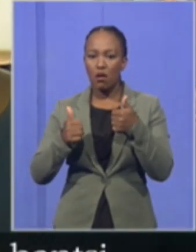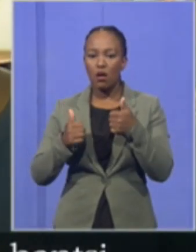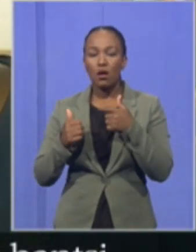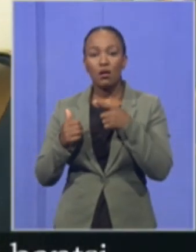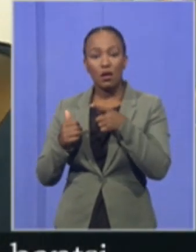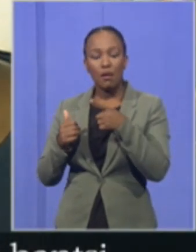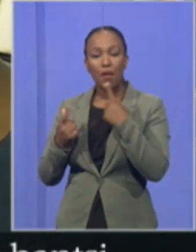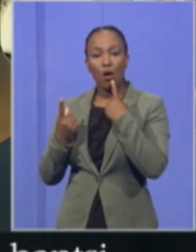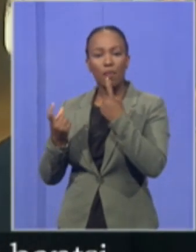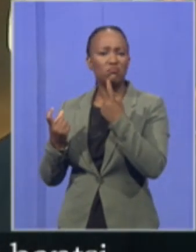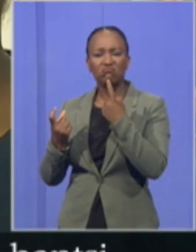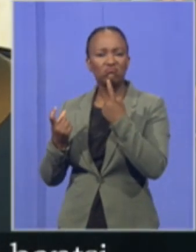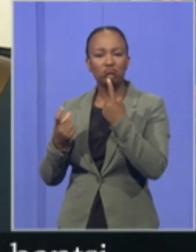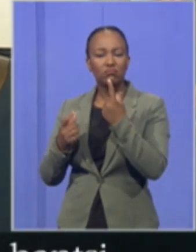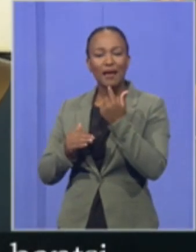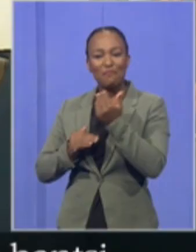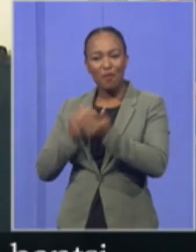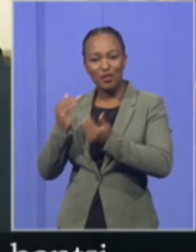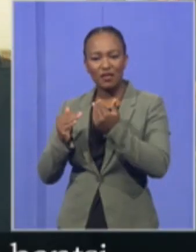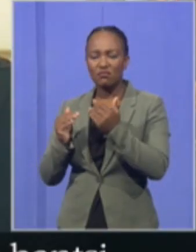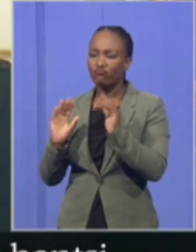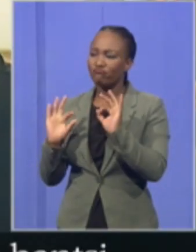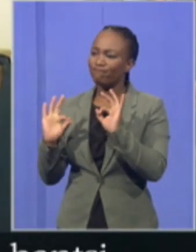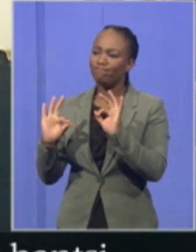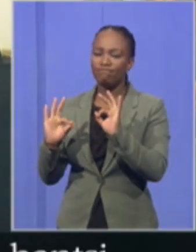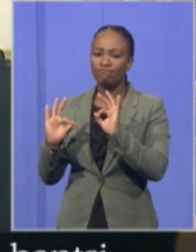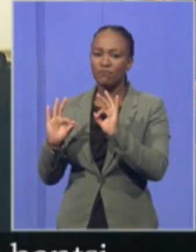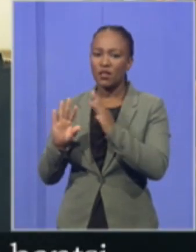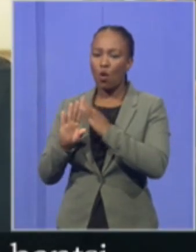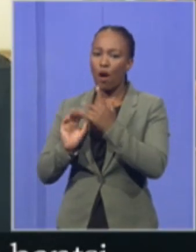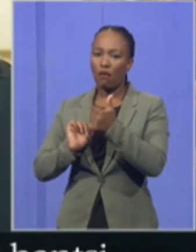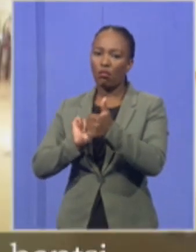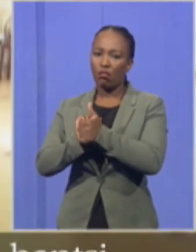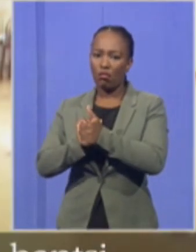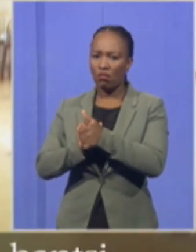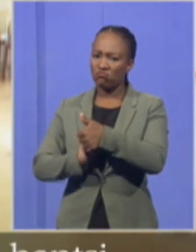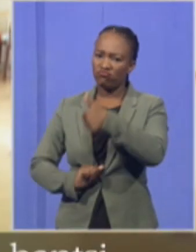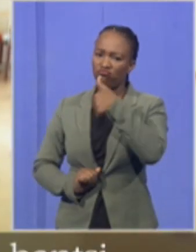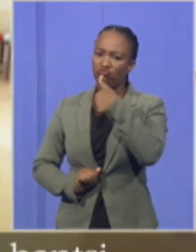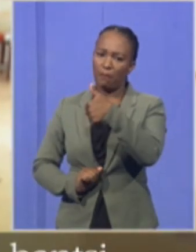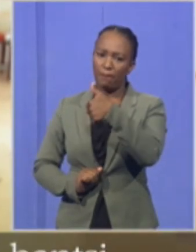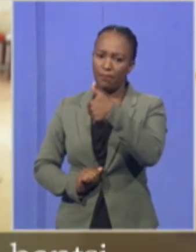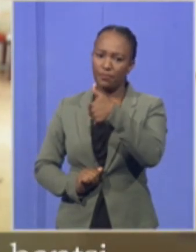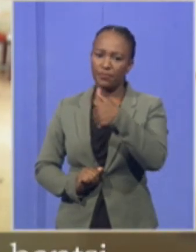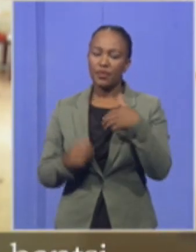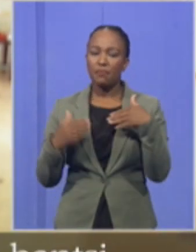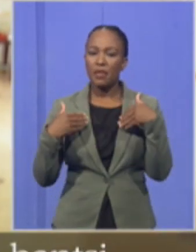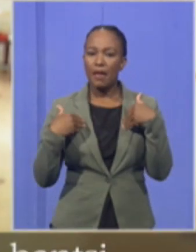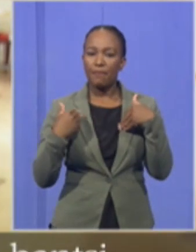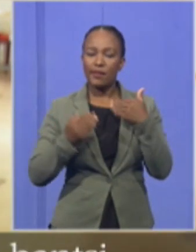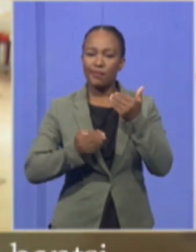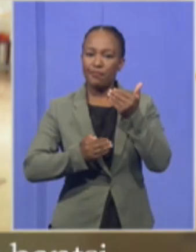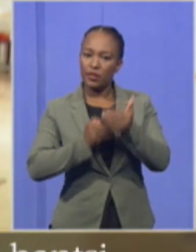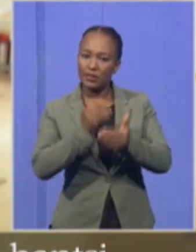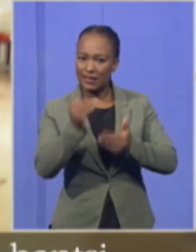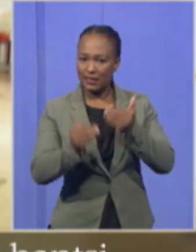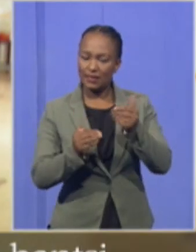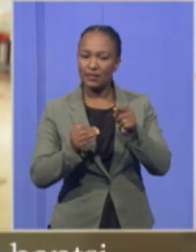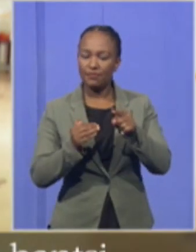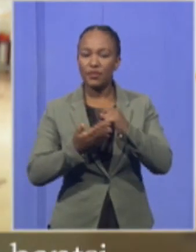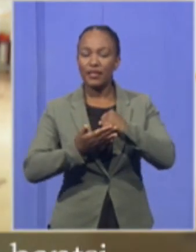is fine and they are working with us. It's sharp. I'm happy with the process and